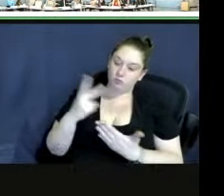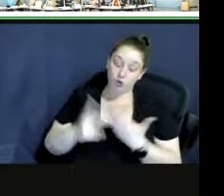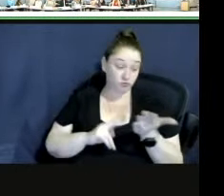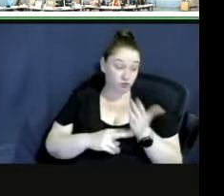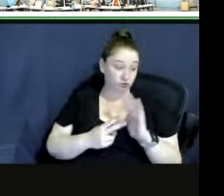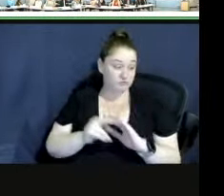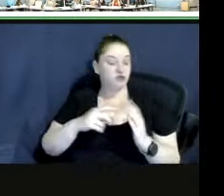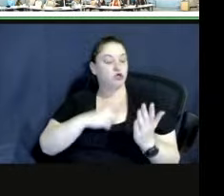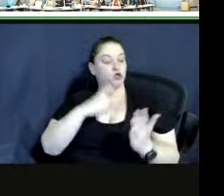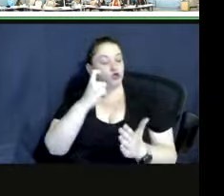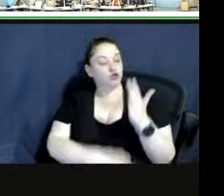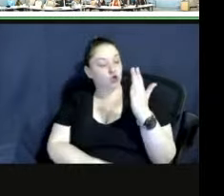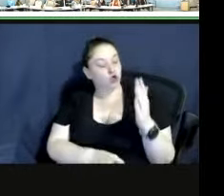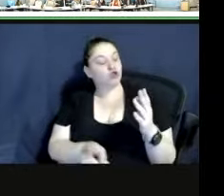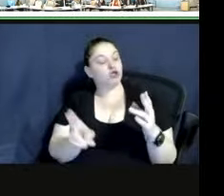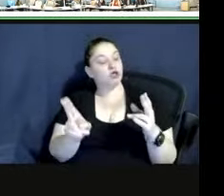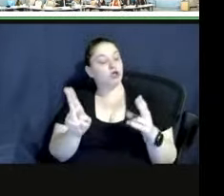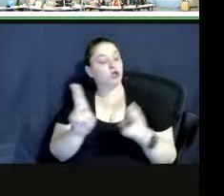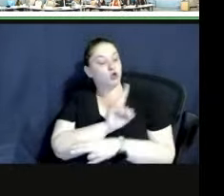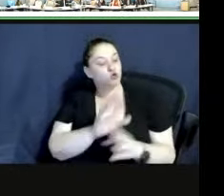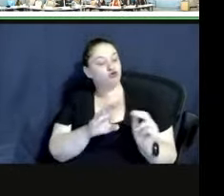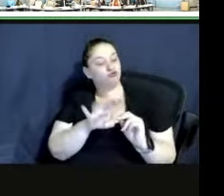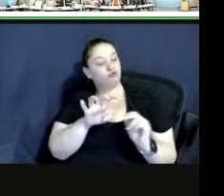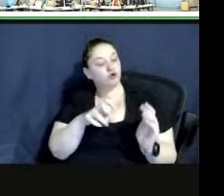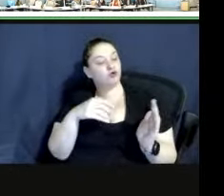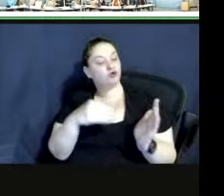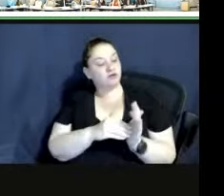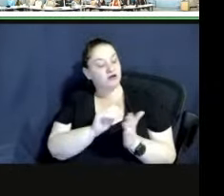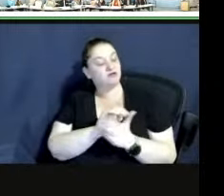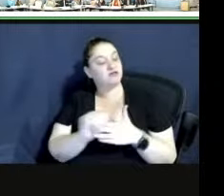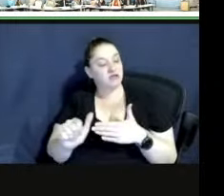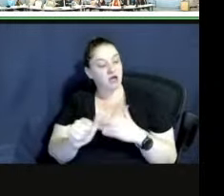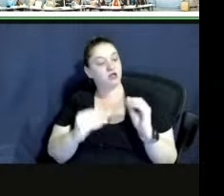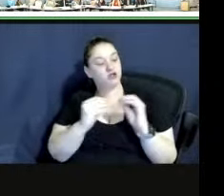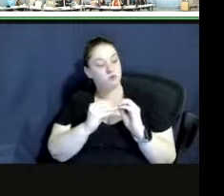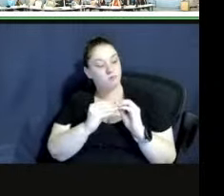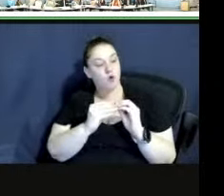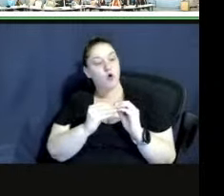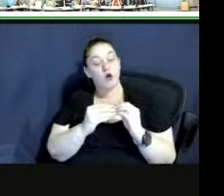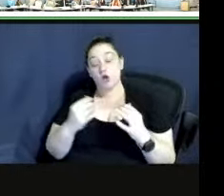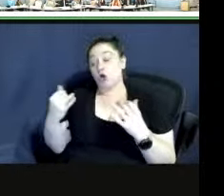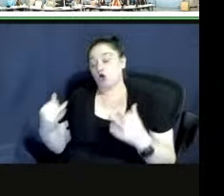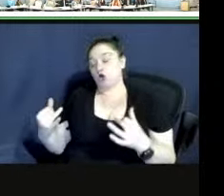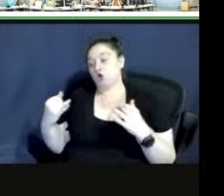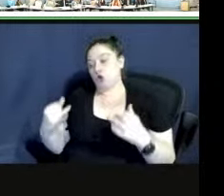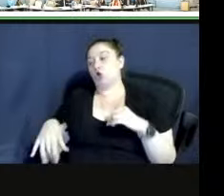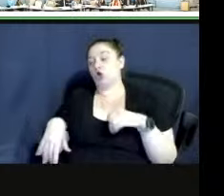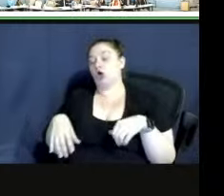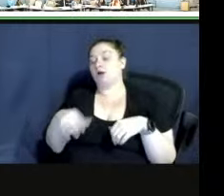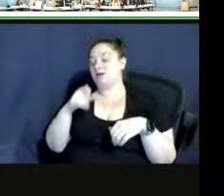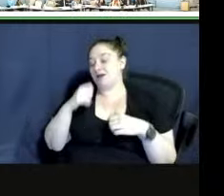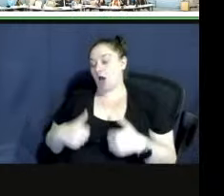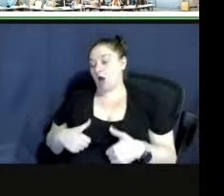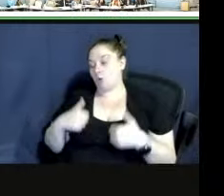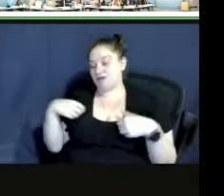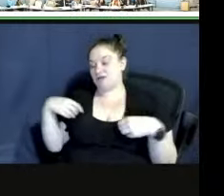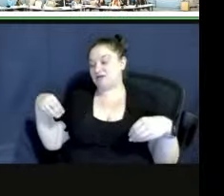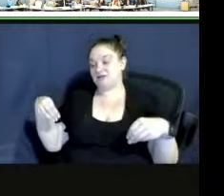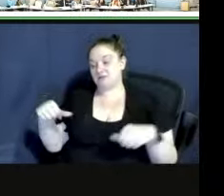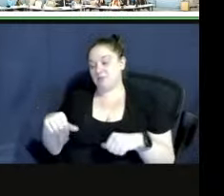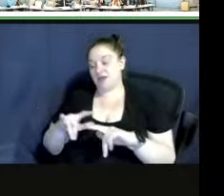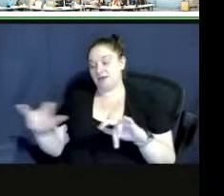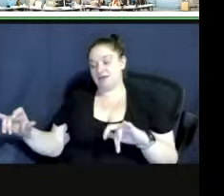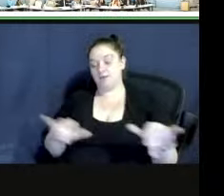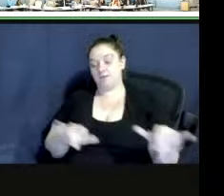users $400,000 more a year for the services. Correct. Currently, non-residents pay the exact same. You know,